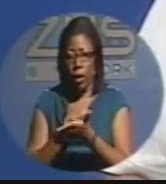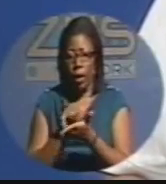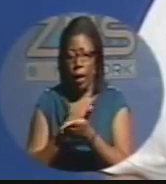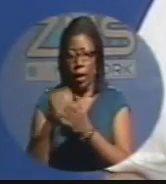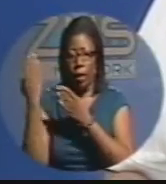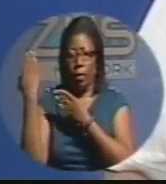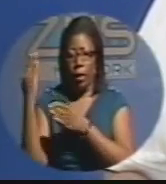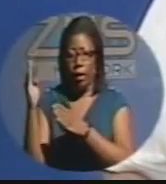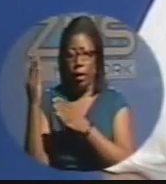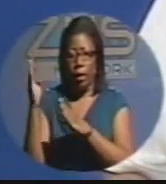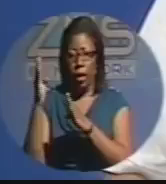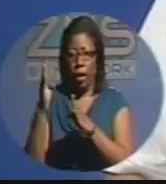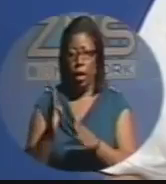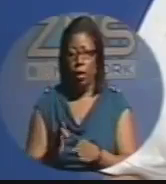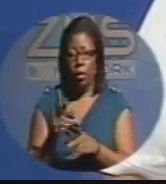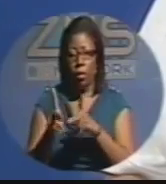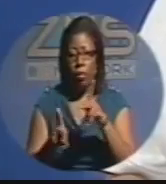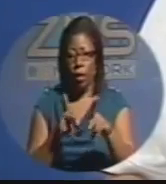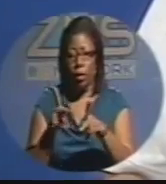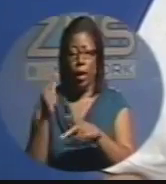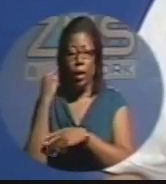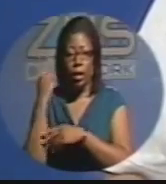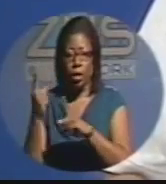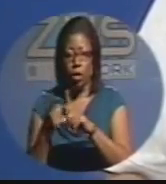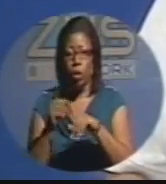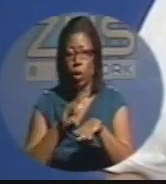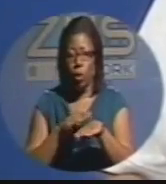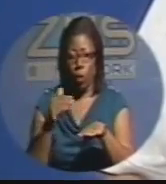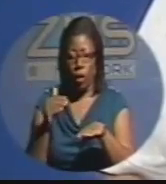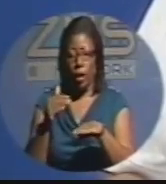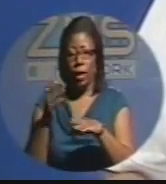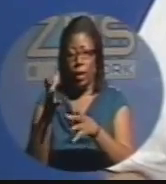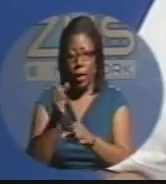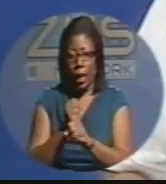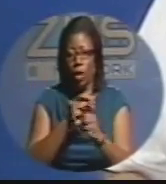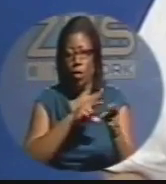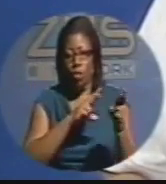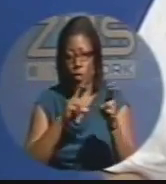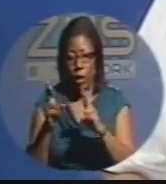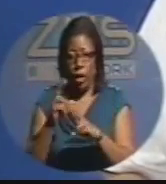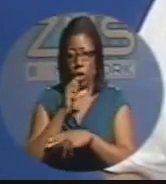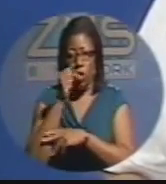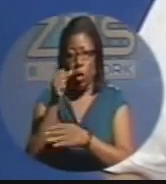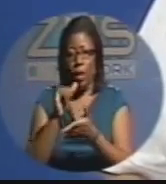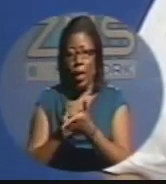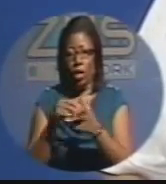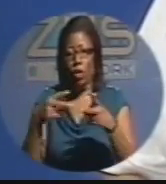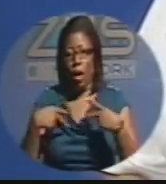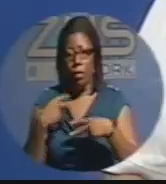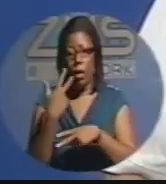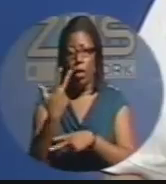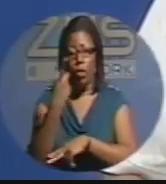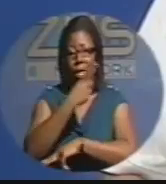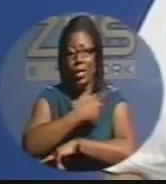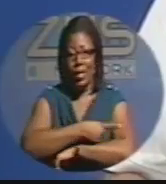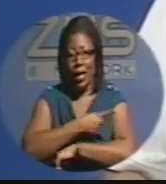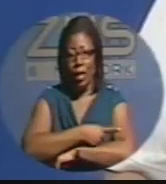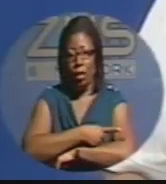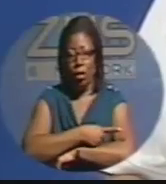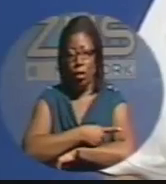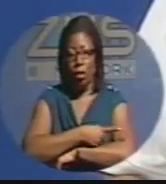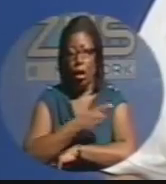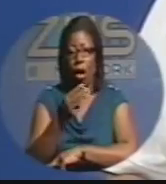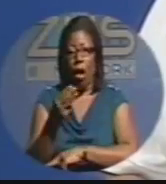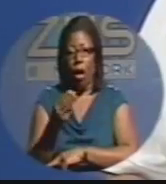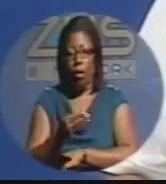Bahamian public have heeded our warnings, is to get ready and ensure that you have at least 3 days supplies